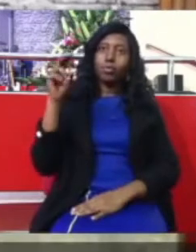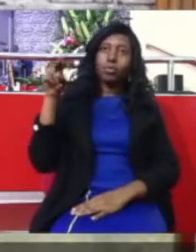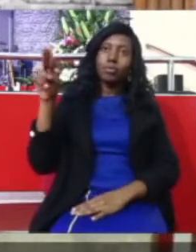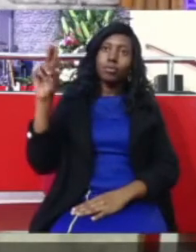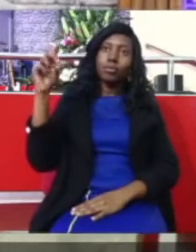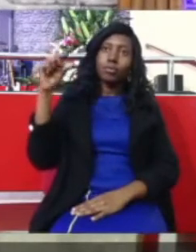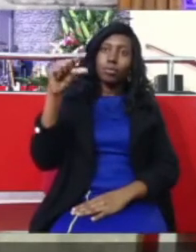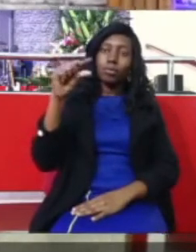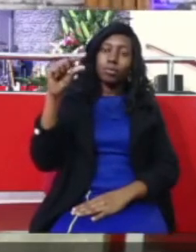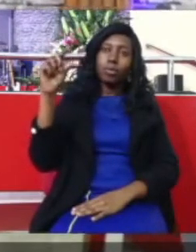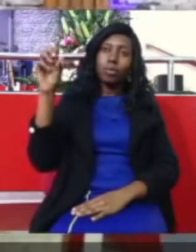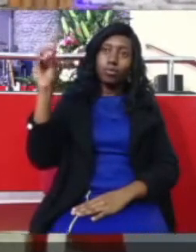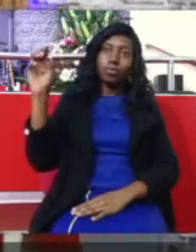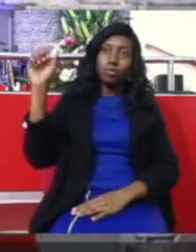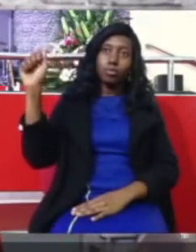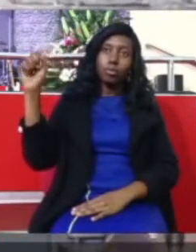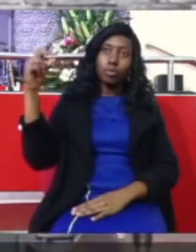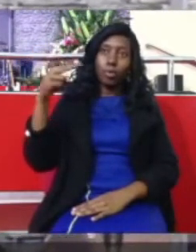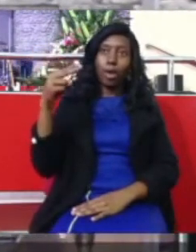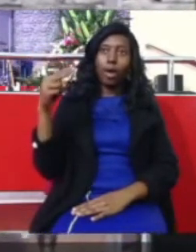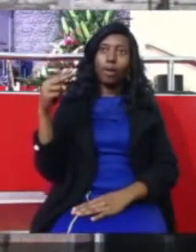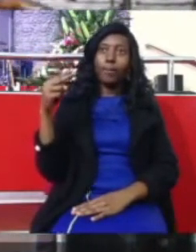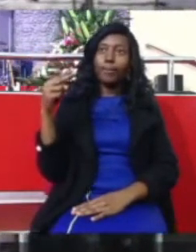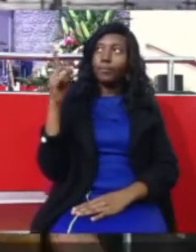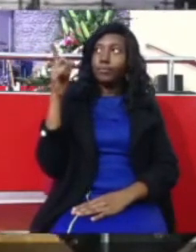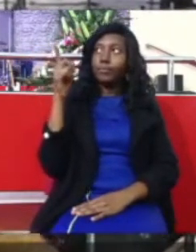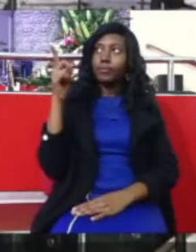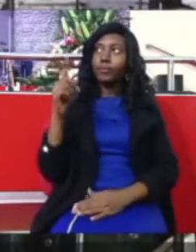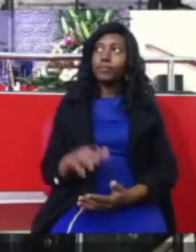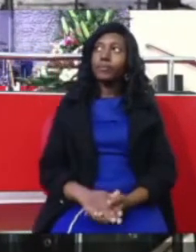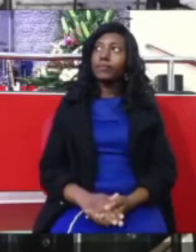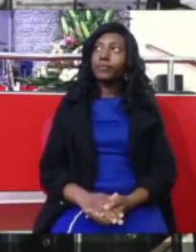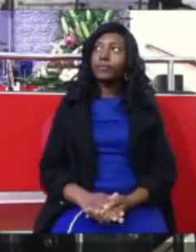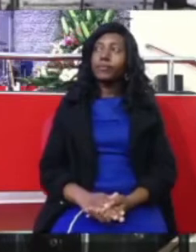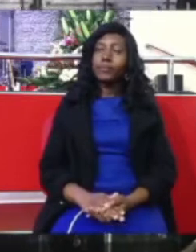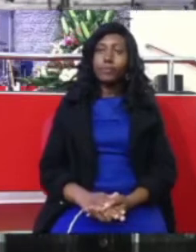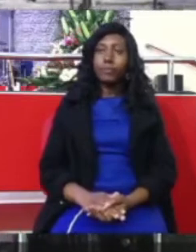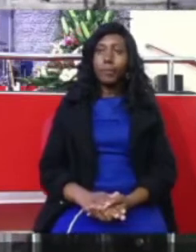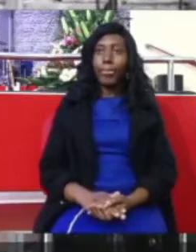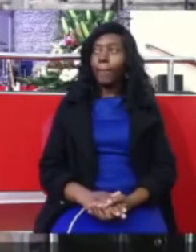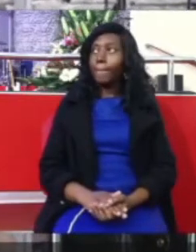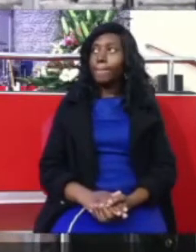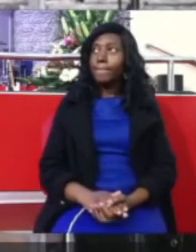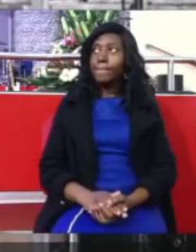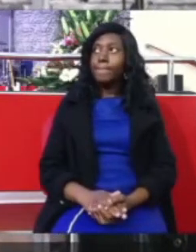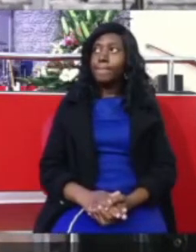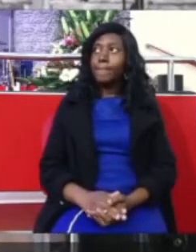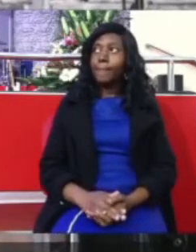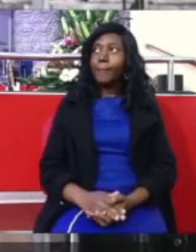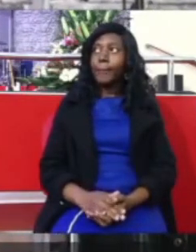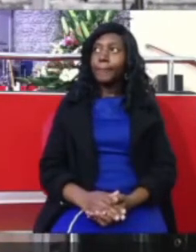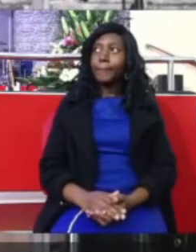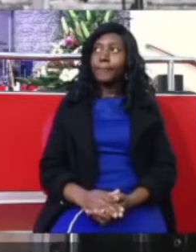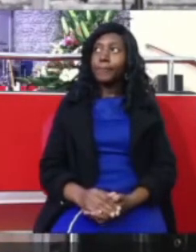fruit upward." Hallelujah. As you go deeper, you will be bearing fruit upwards.